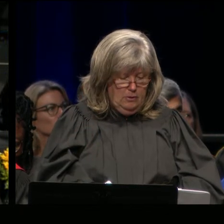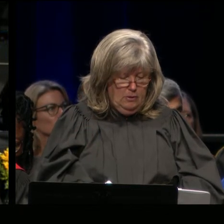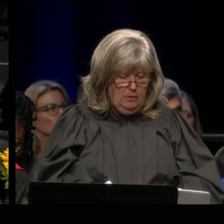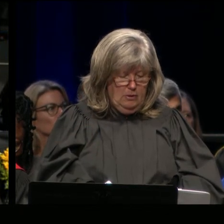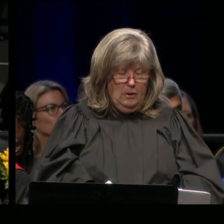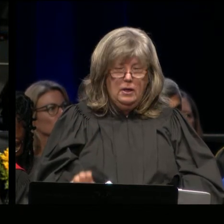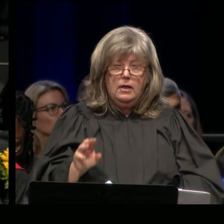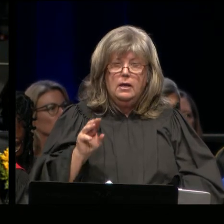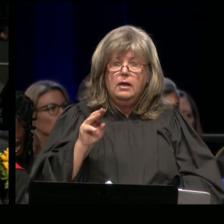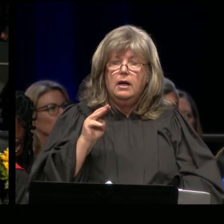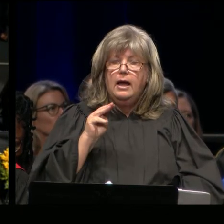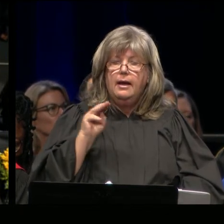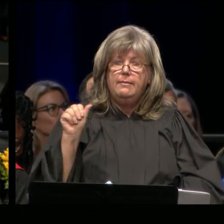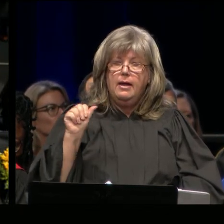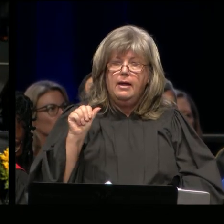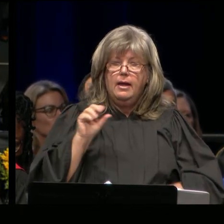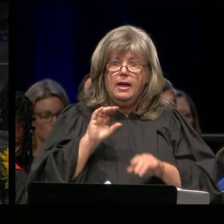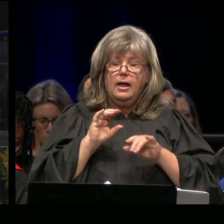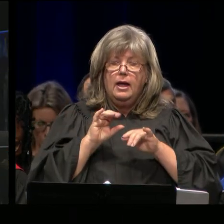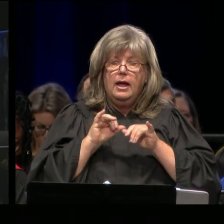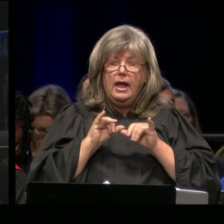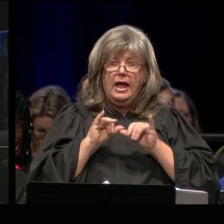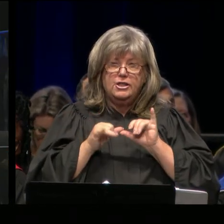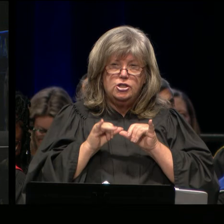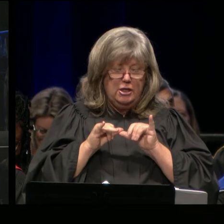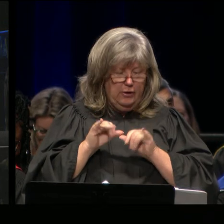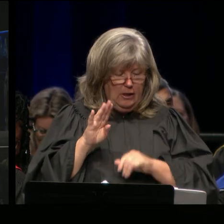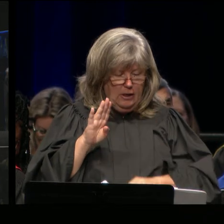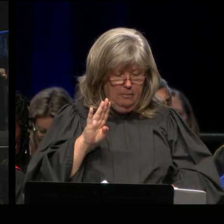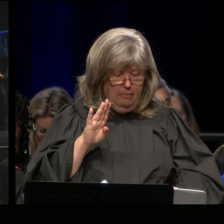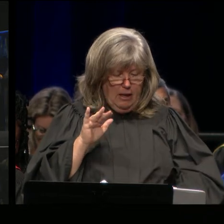Master of Engineering in Biomedical Engineering.